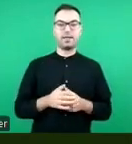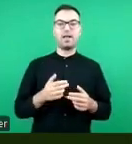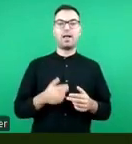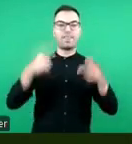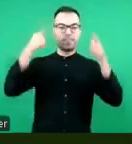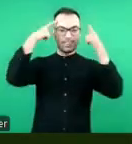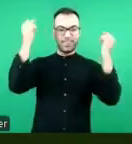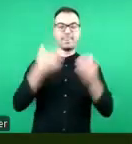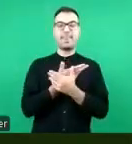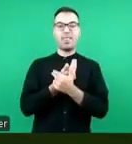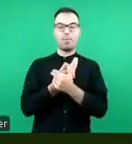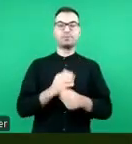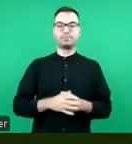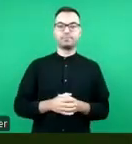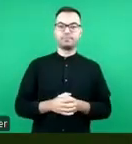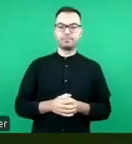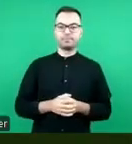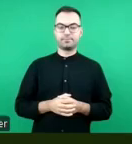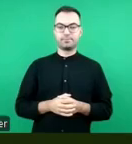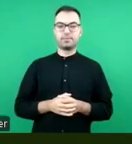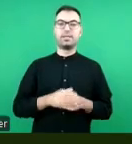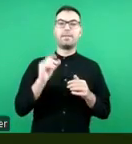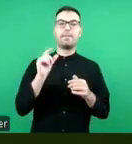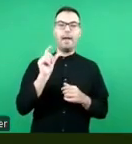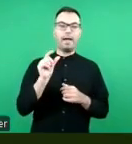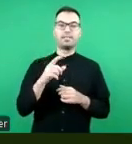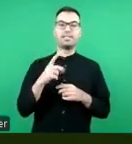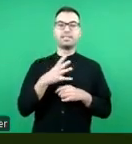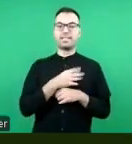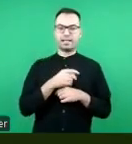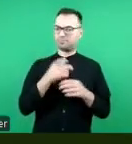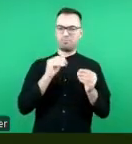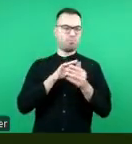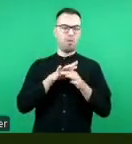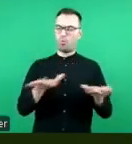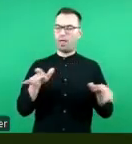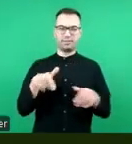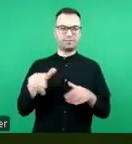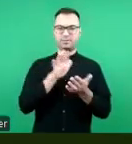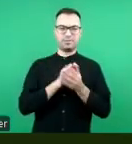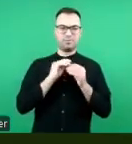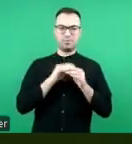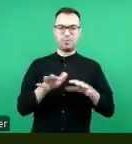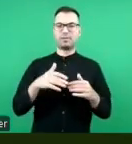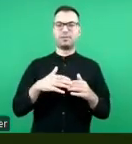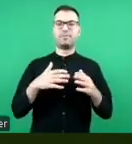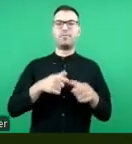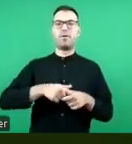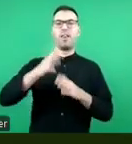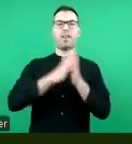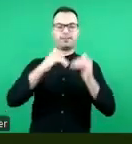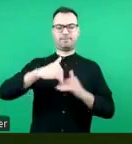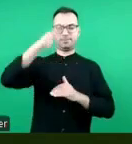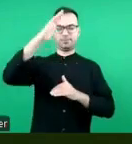is even if it's a small mammal, which is quite common in these higher elevations in the Bavarian